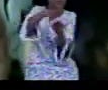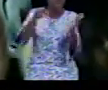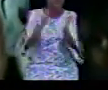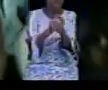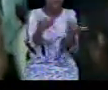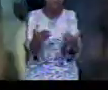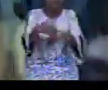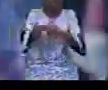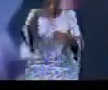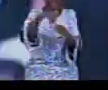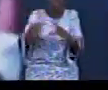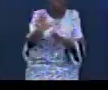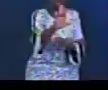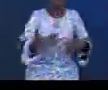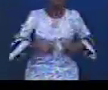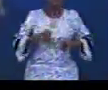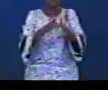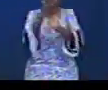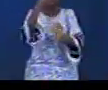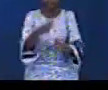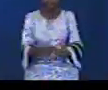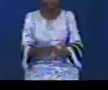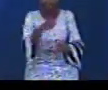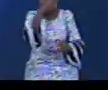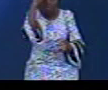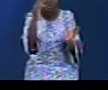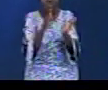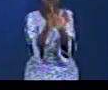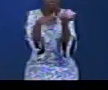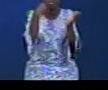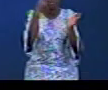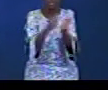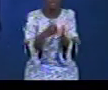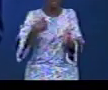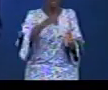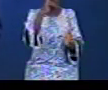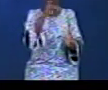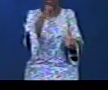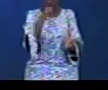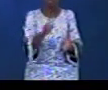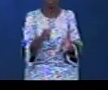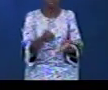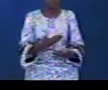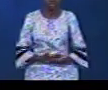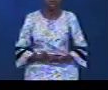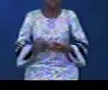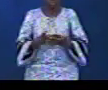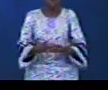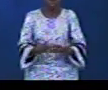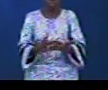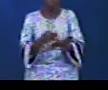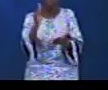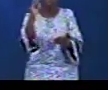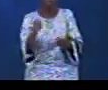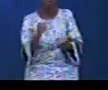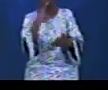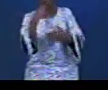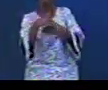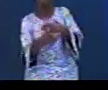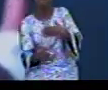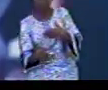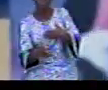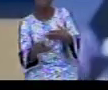Because it says we're born not by blood, not by flesh, not by